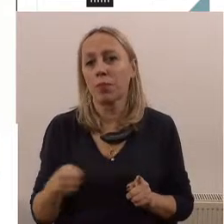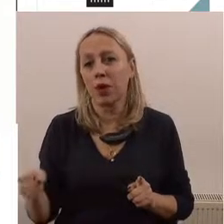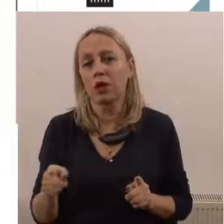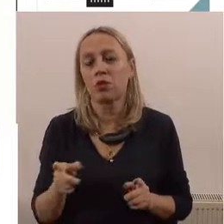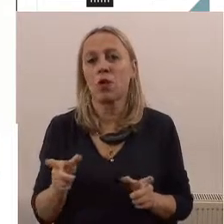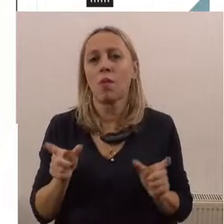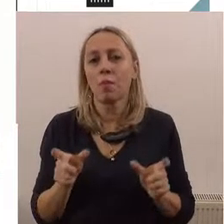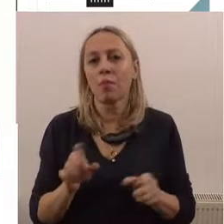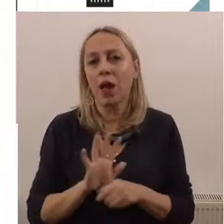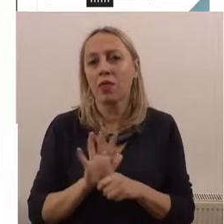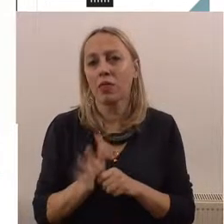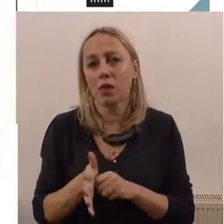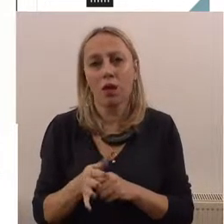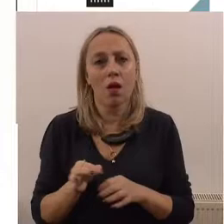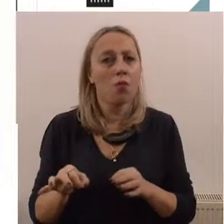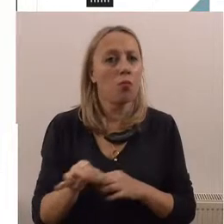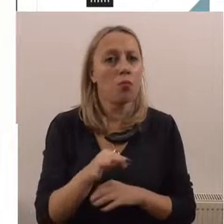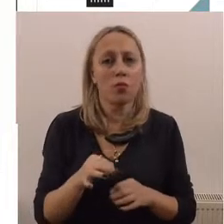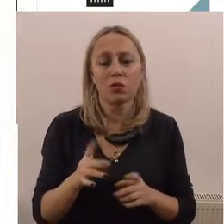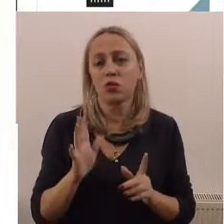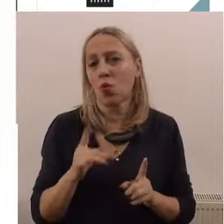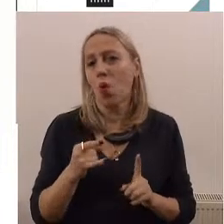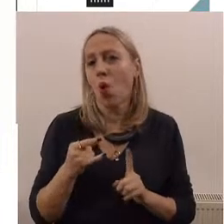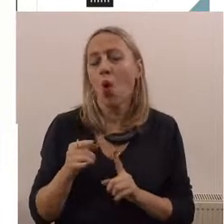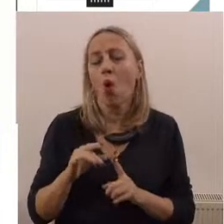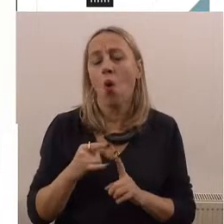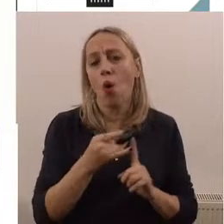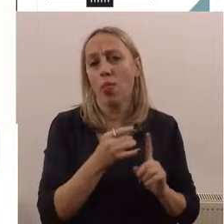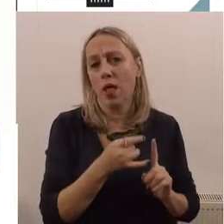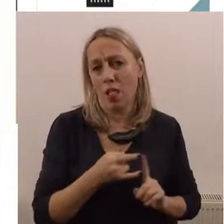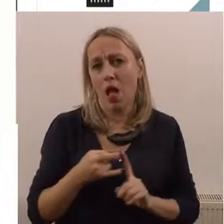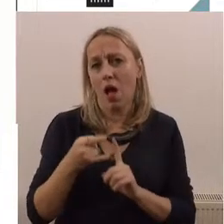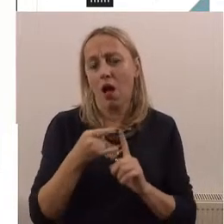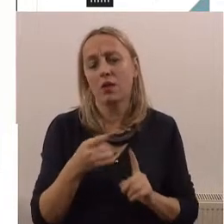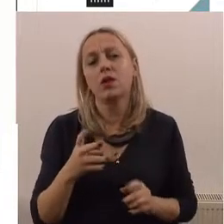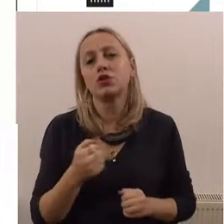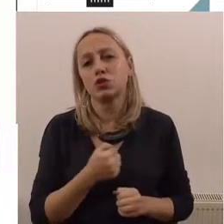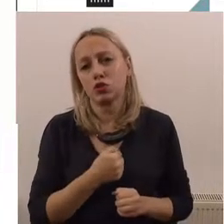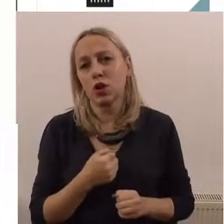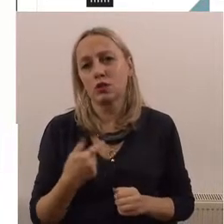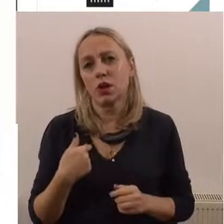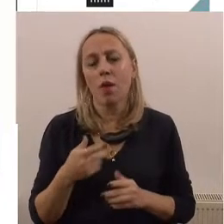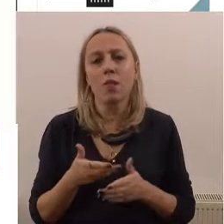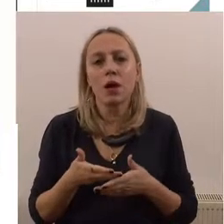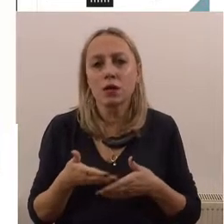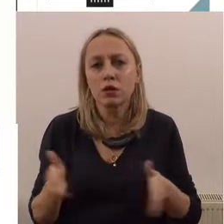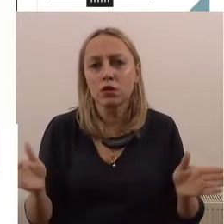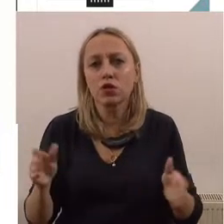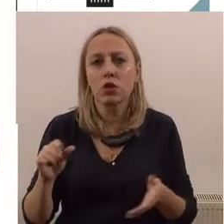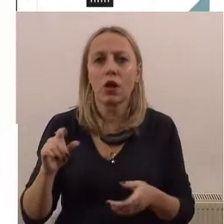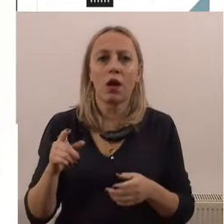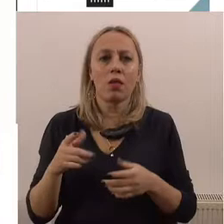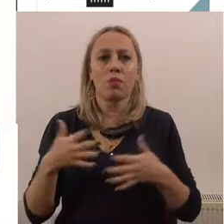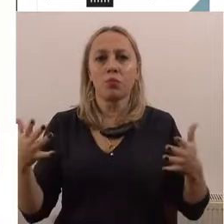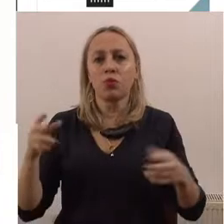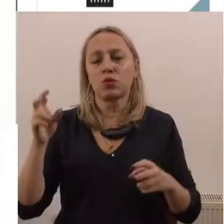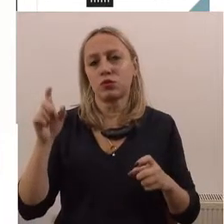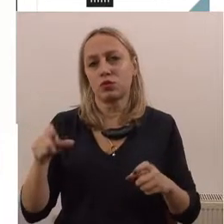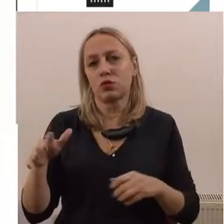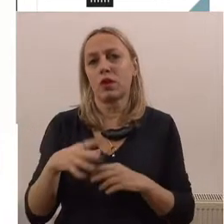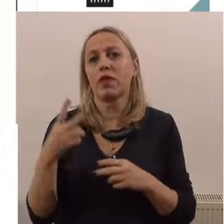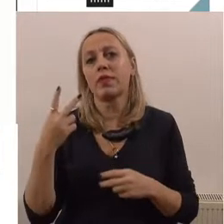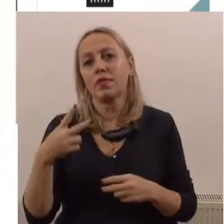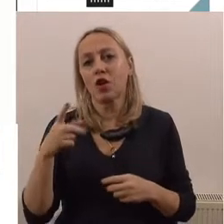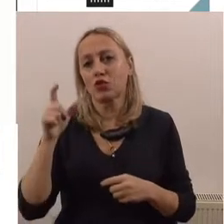the Pushkin Museum. Sadly, it has gone totally online with